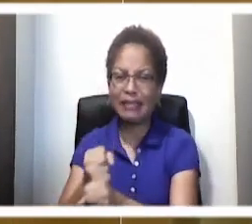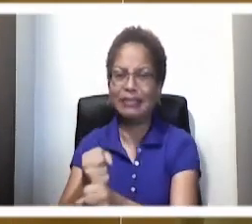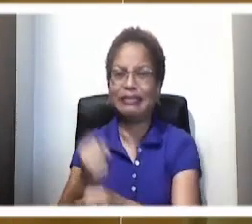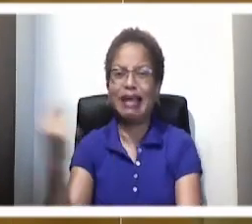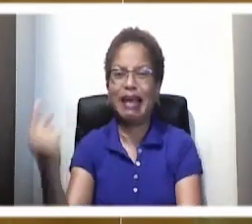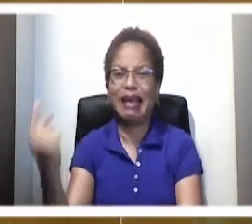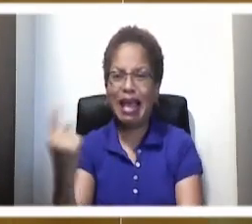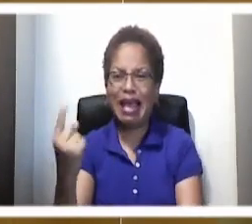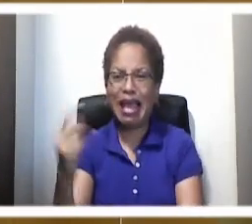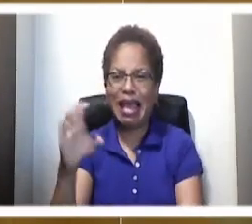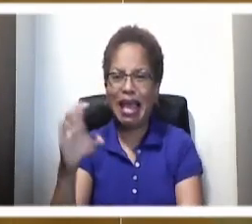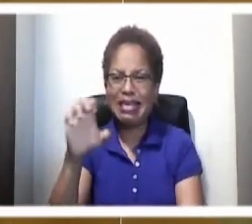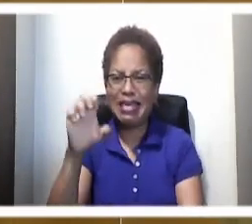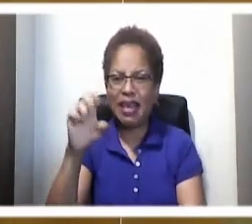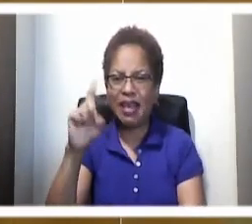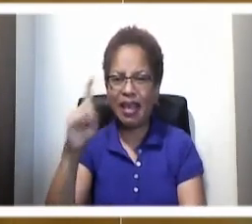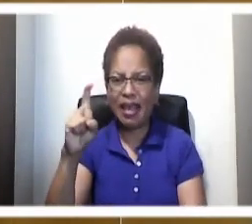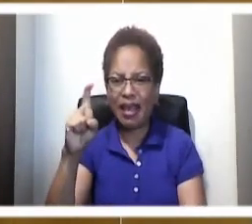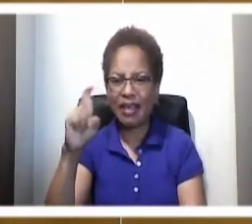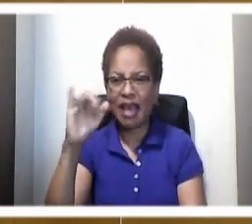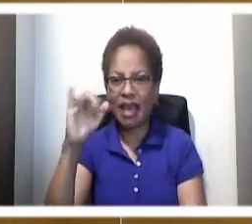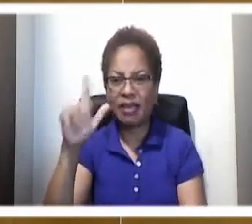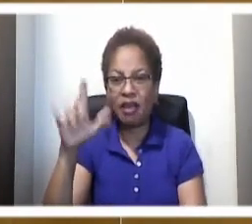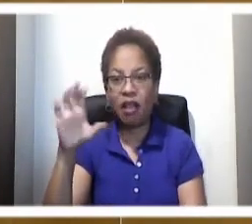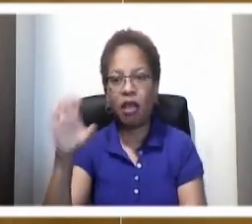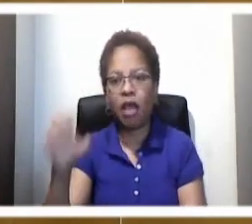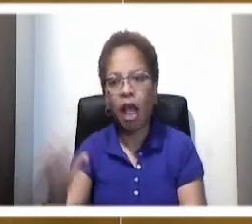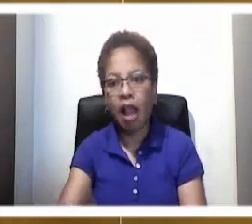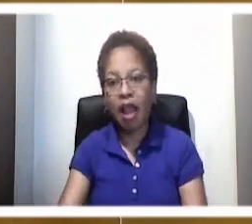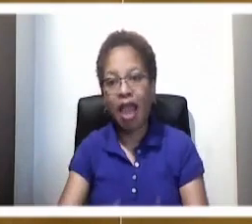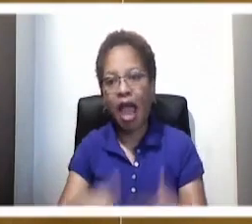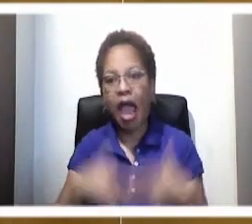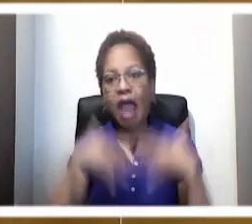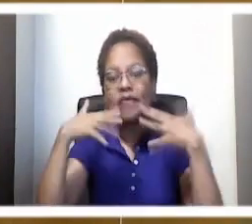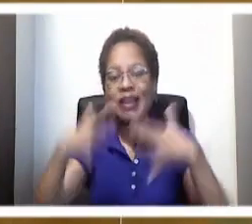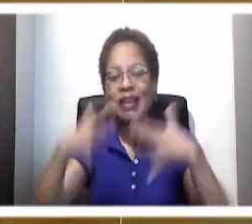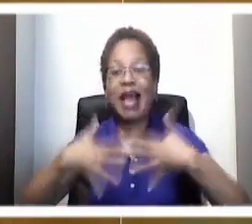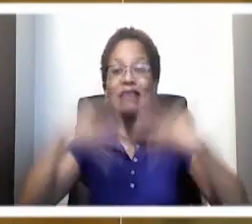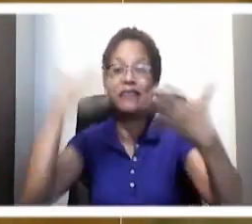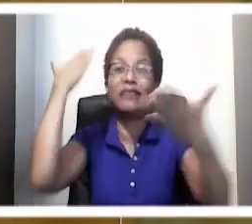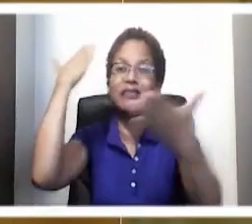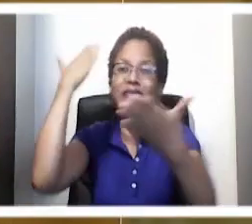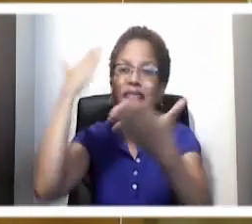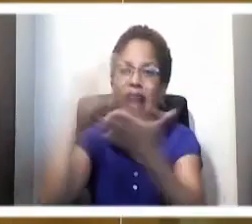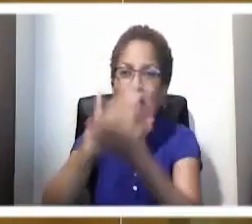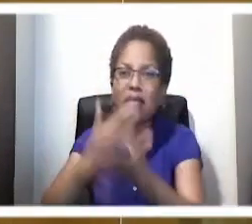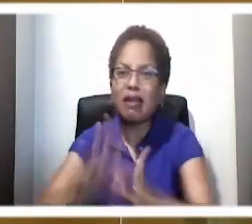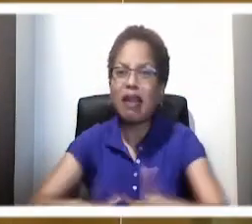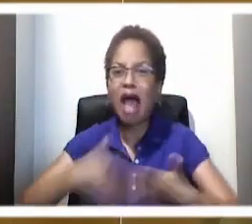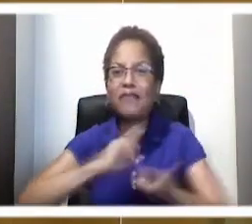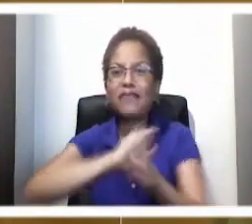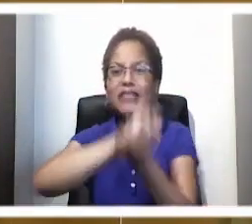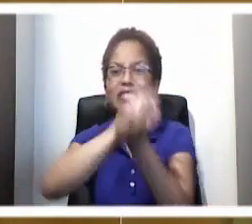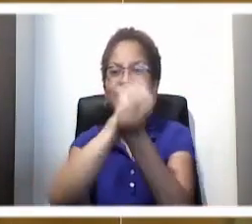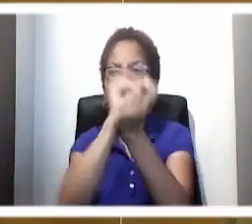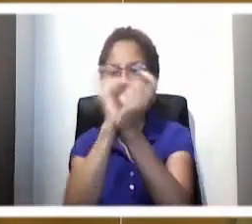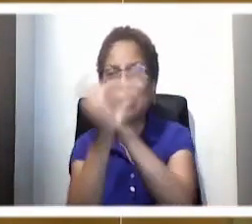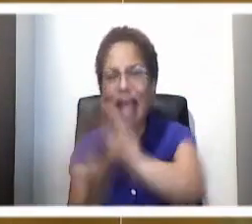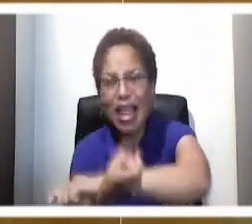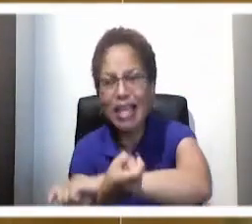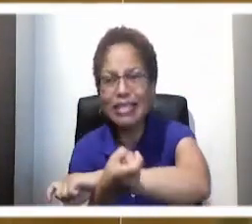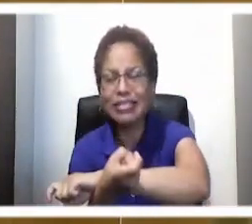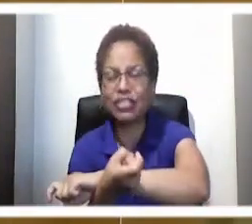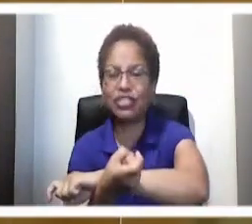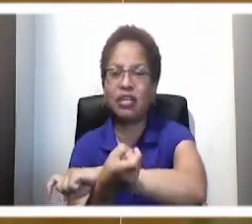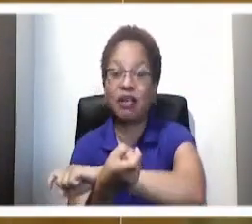This was a life stoppage moment for the nation of Judah. It was a COVID moment for them.